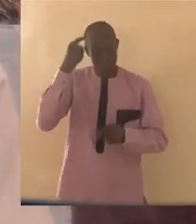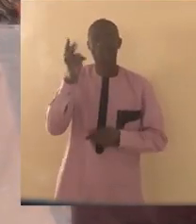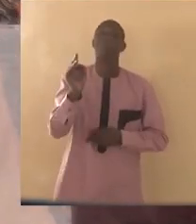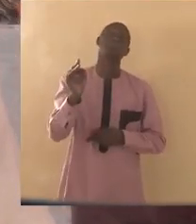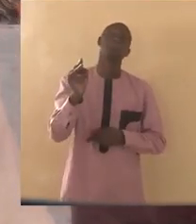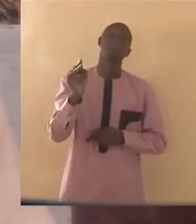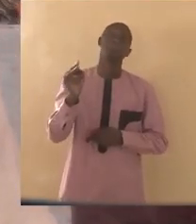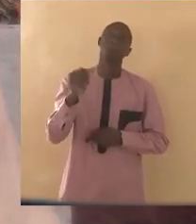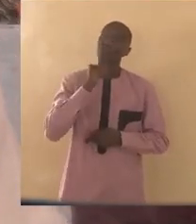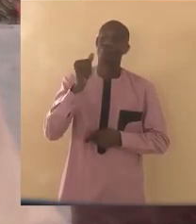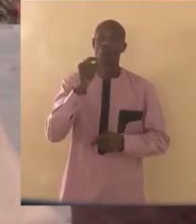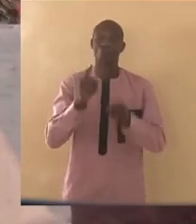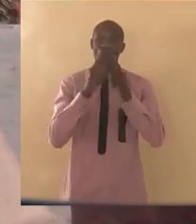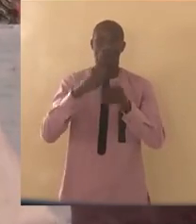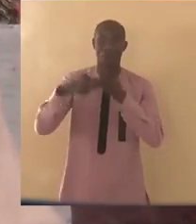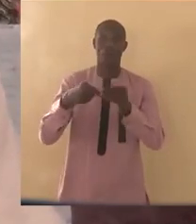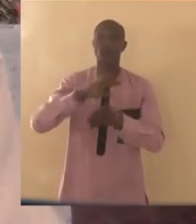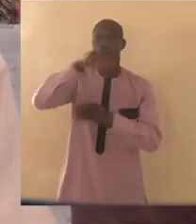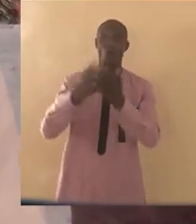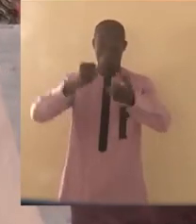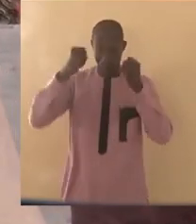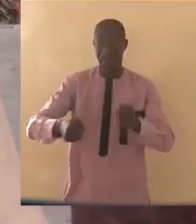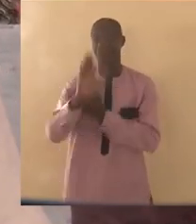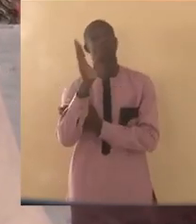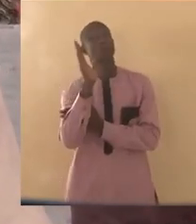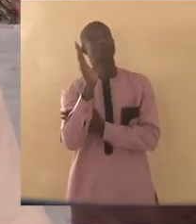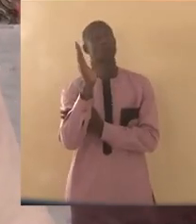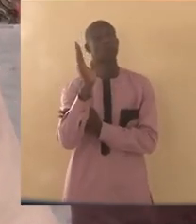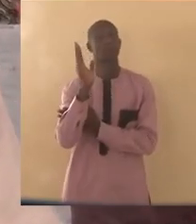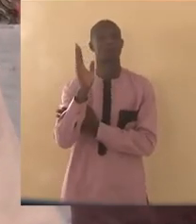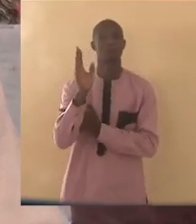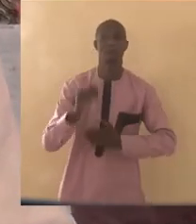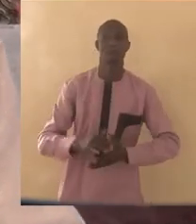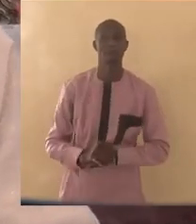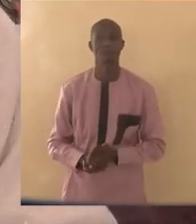for him? Not to talk of the Almighty God. You decree.